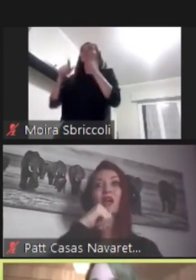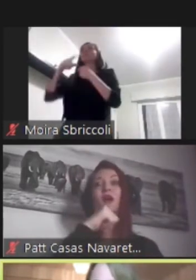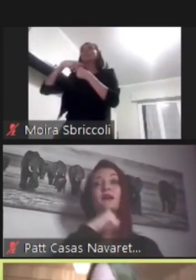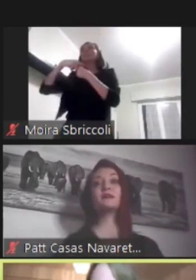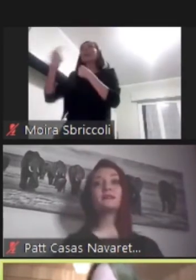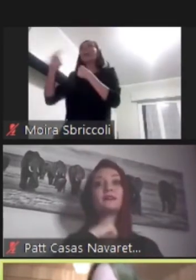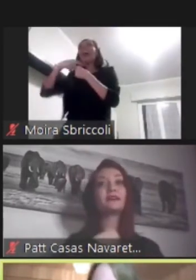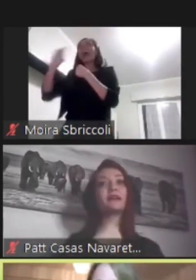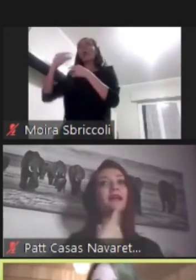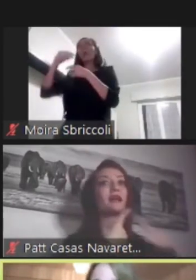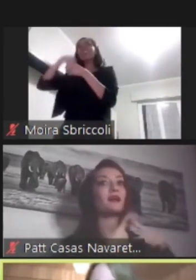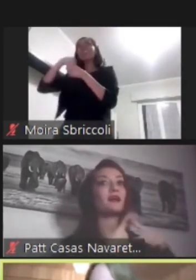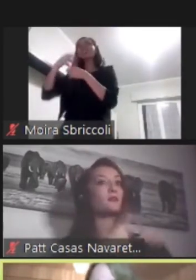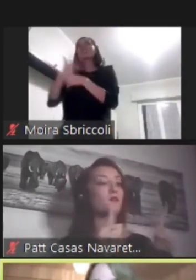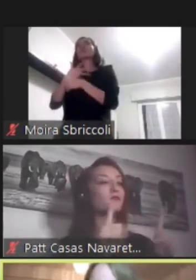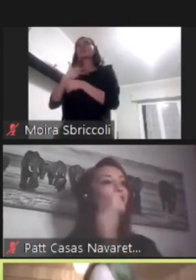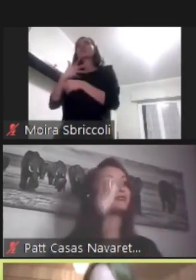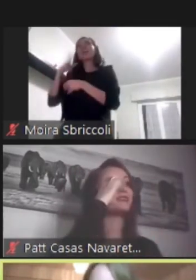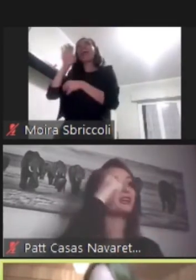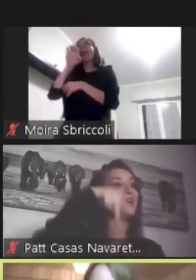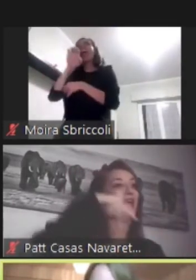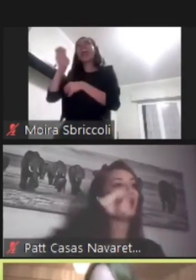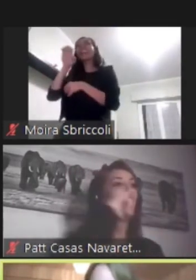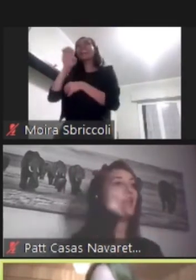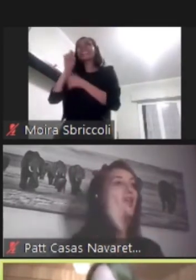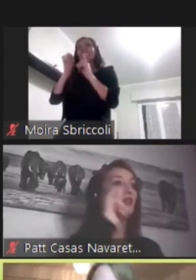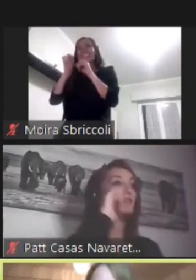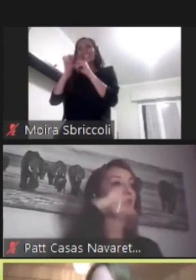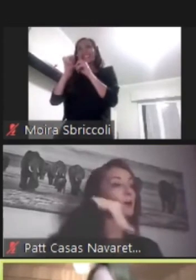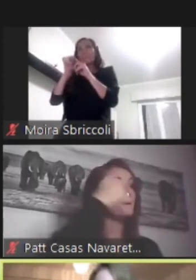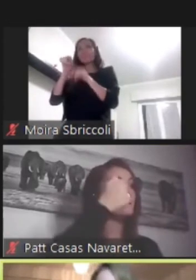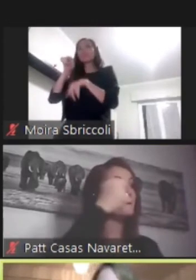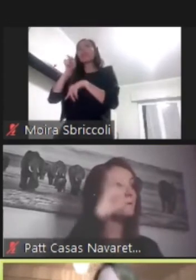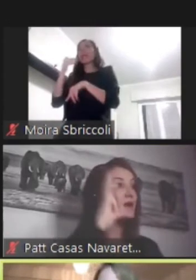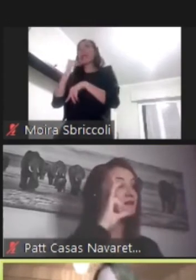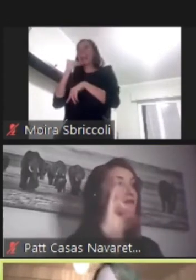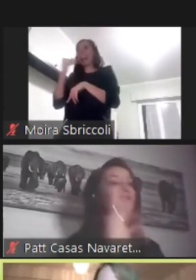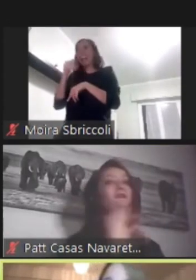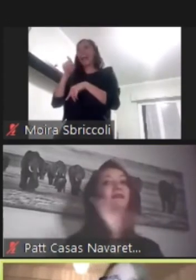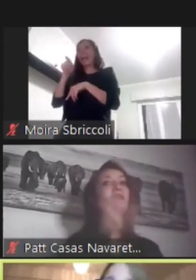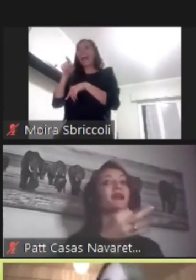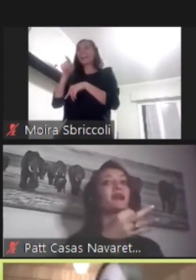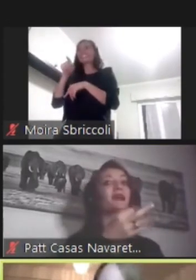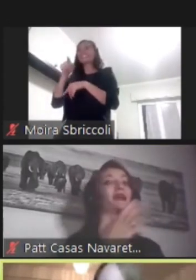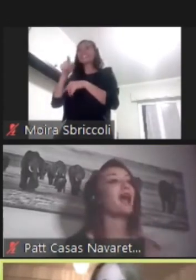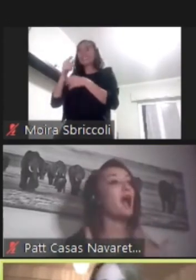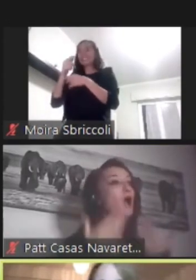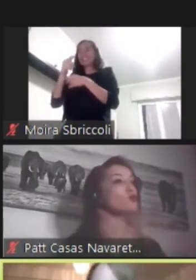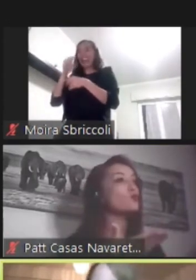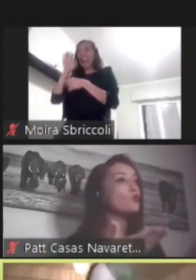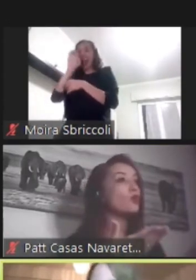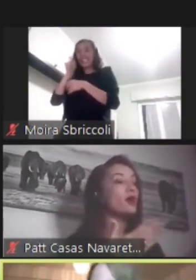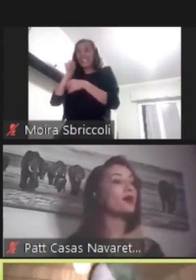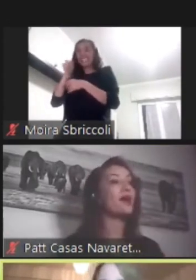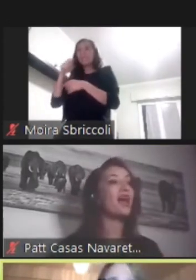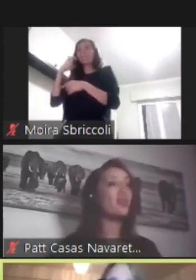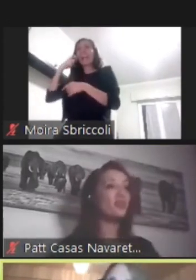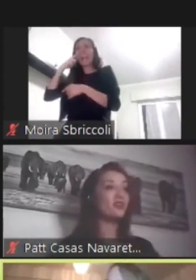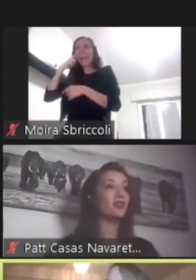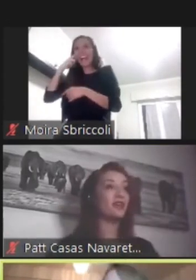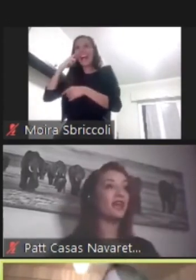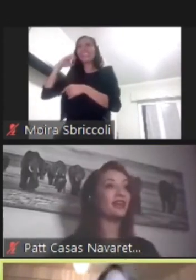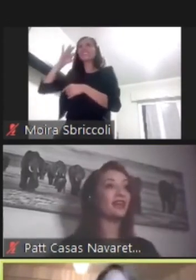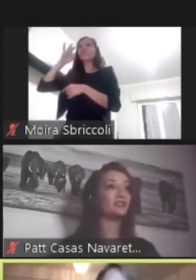your digestive system running smoothly. Now, as you may have heard